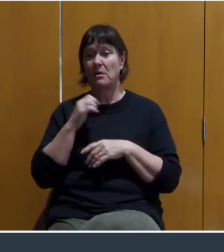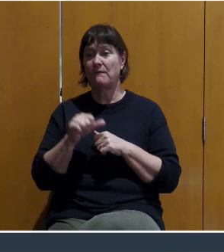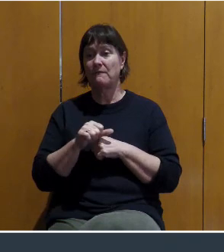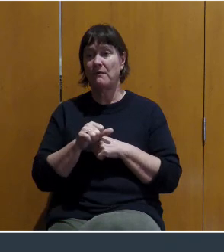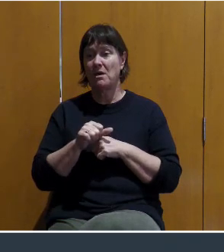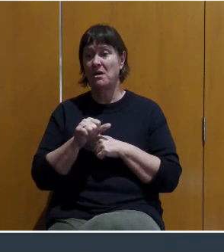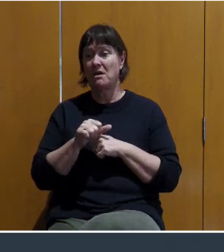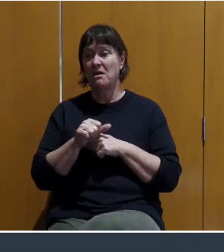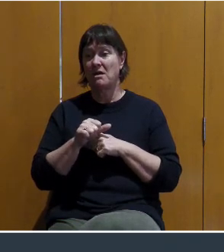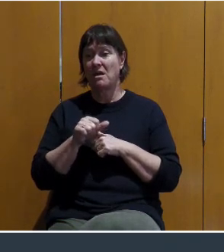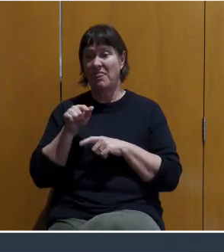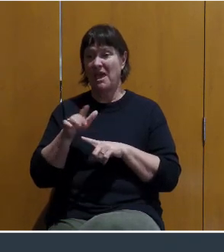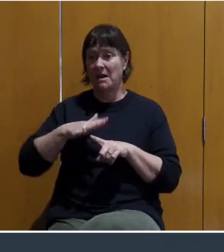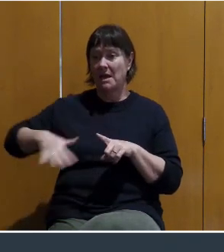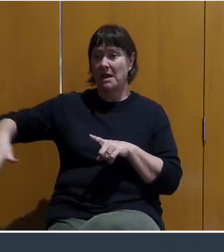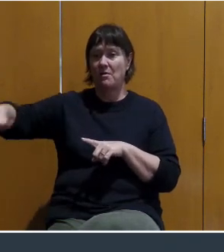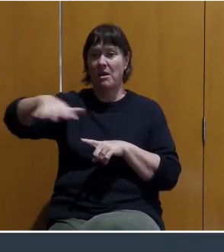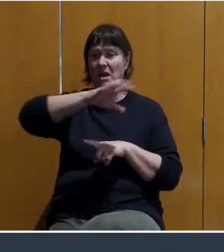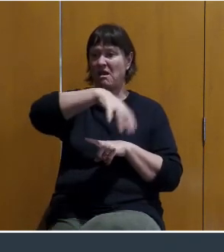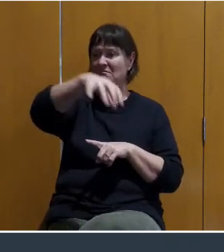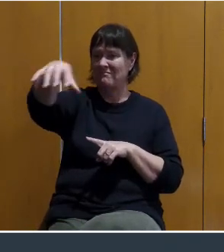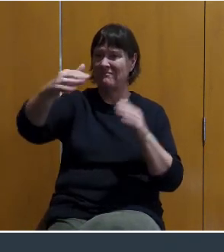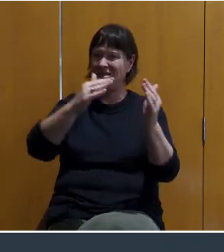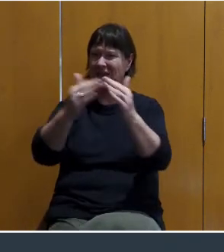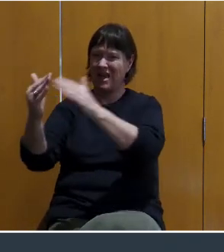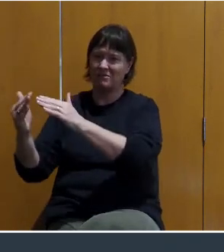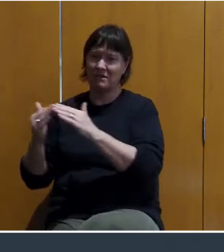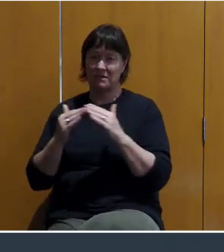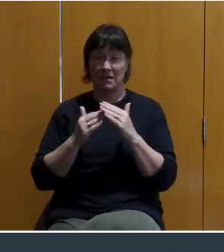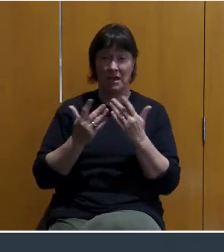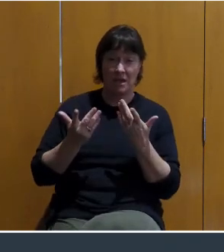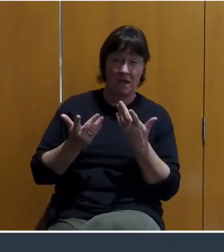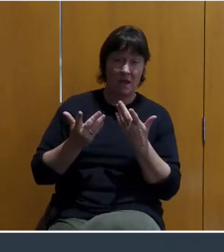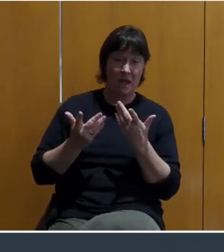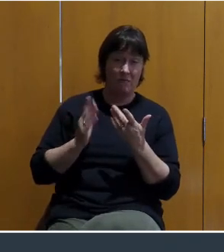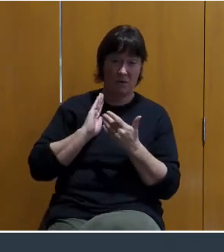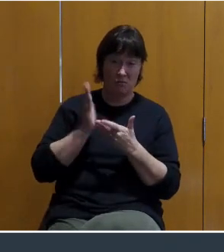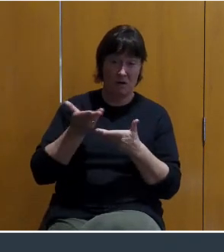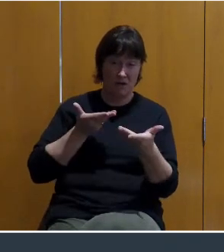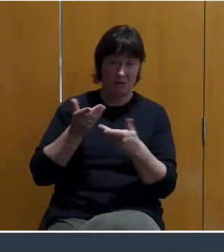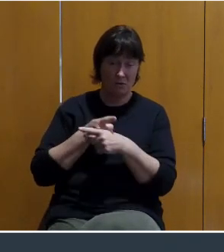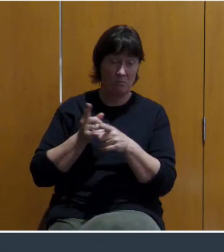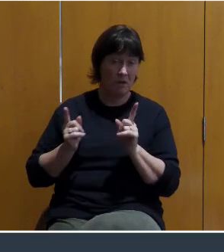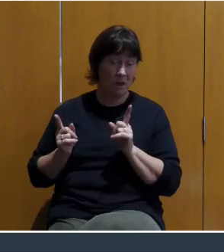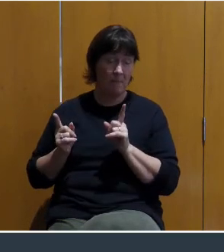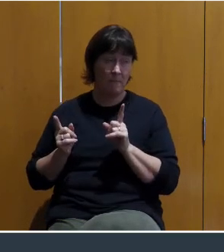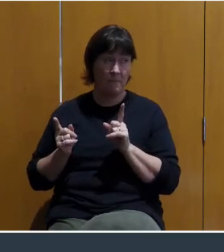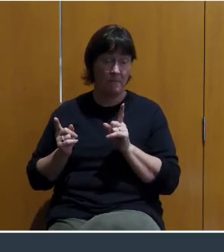of in the vicinity of that proposed new area have actually been directly consulted with, because there are